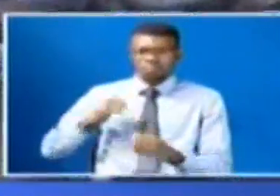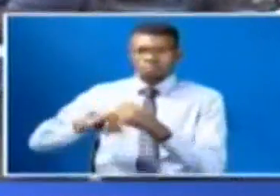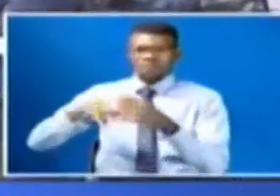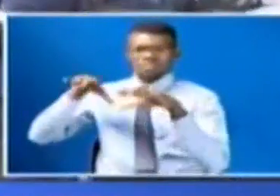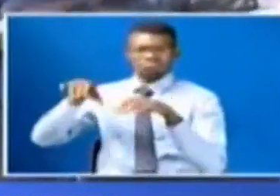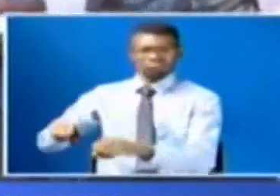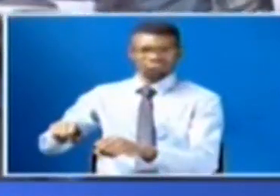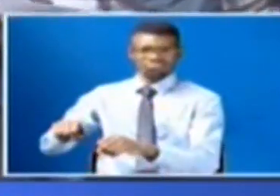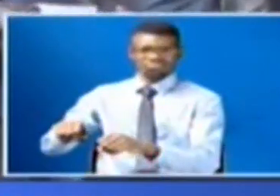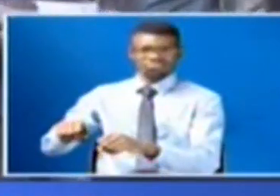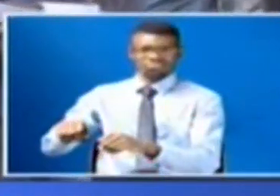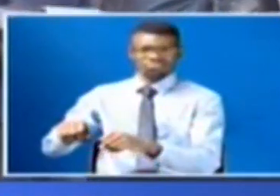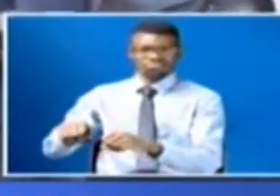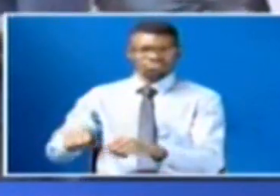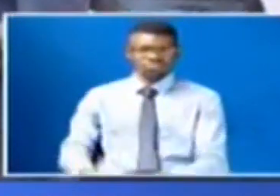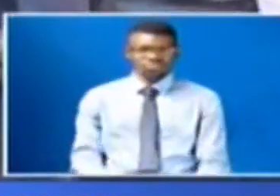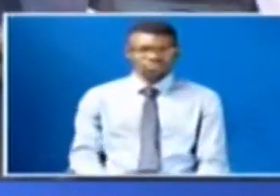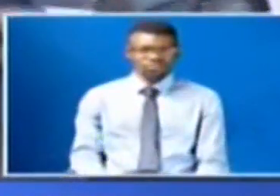mjane.